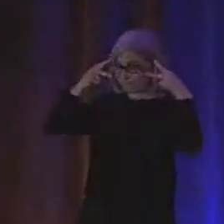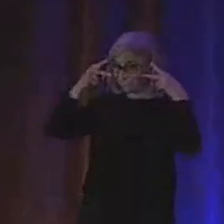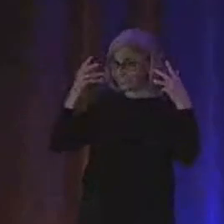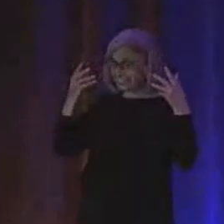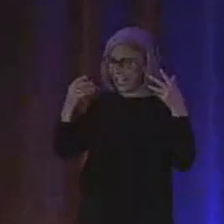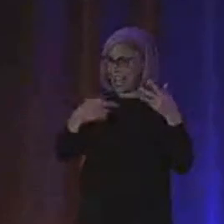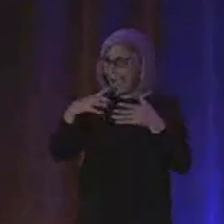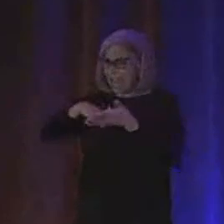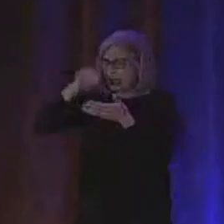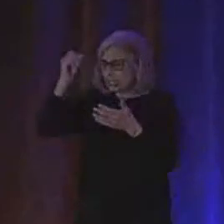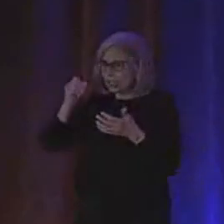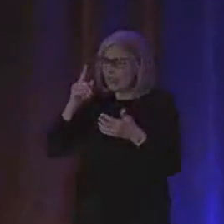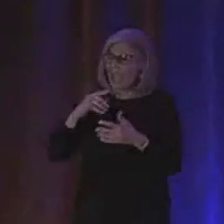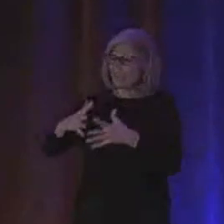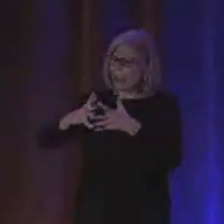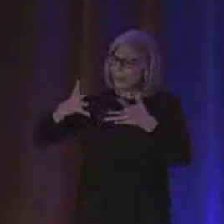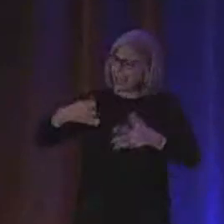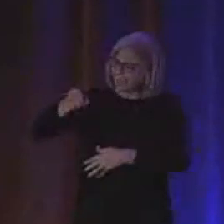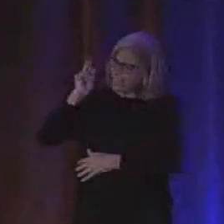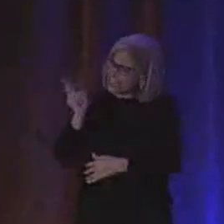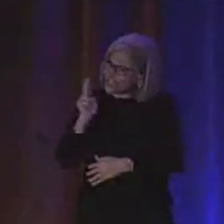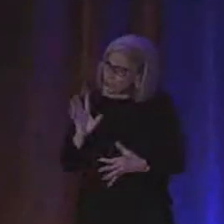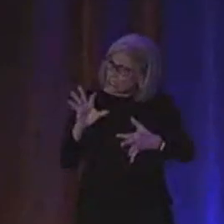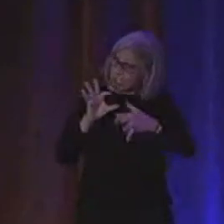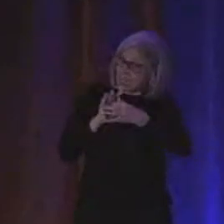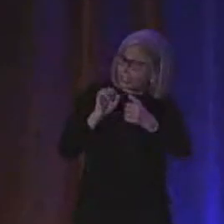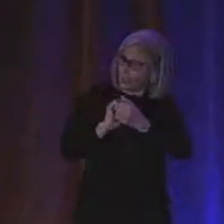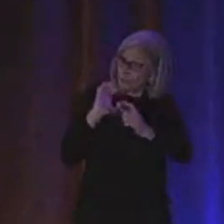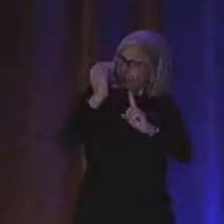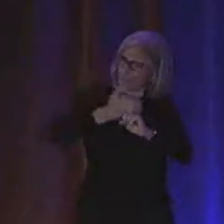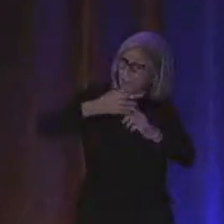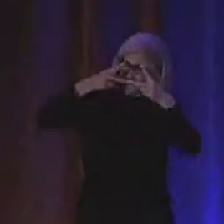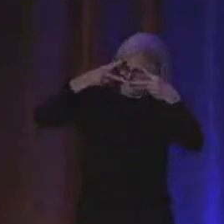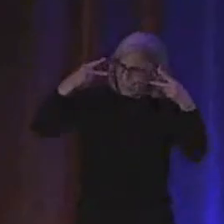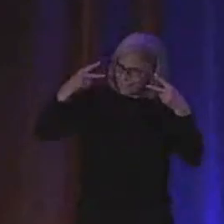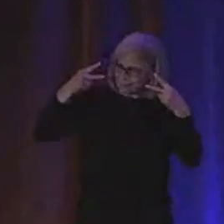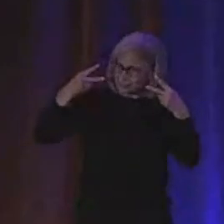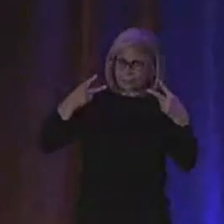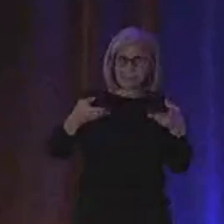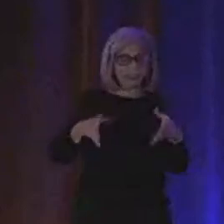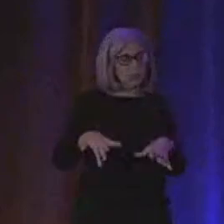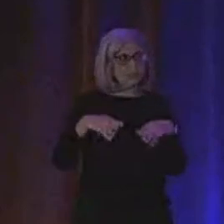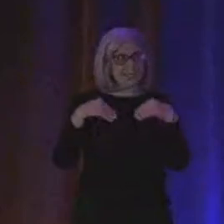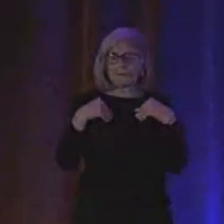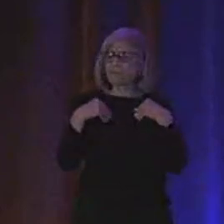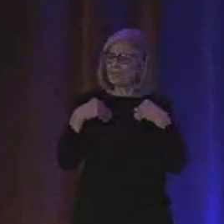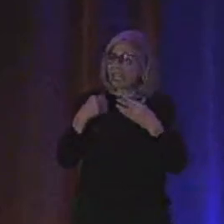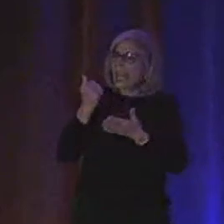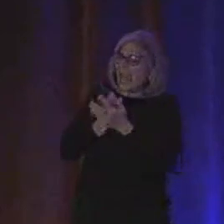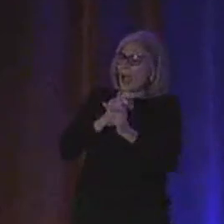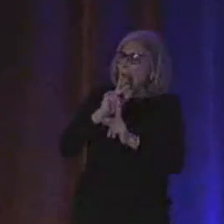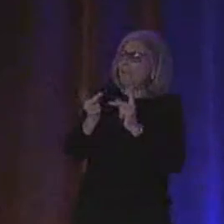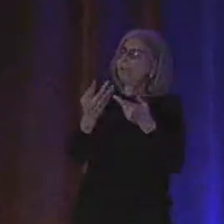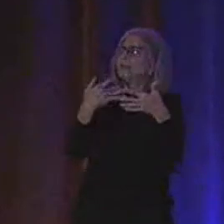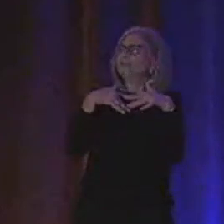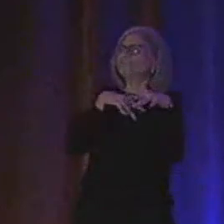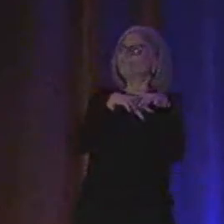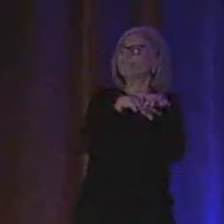the masks have a rich history of providing access and helping a person blend